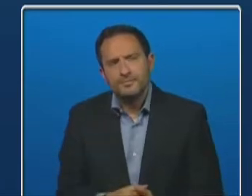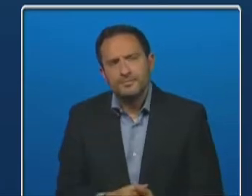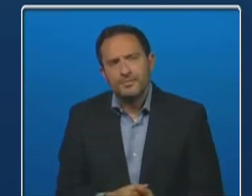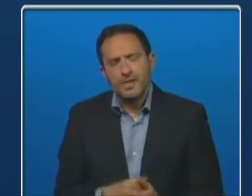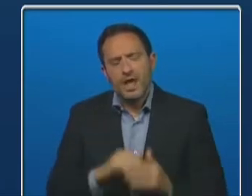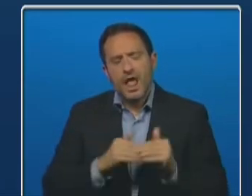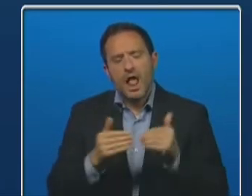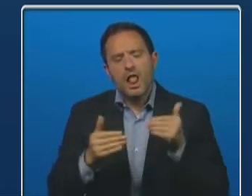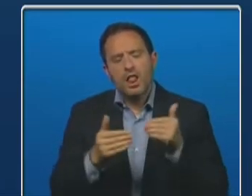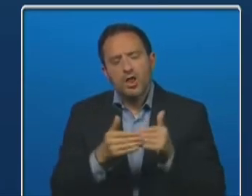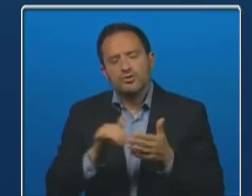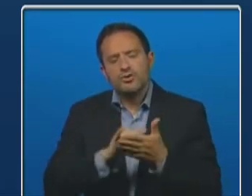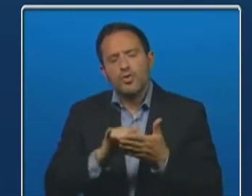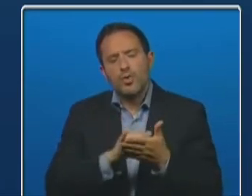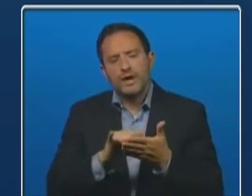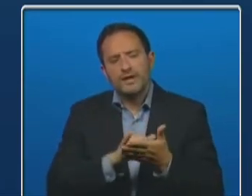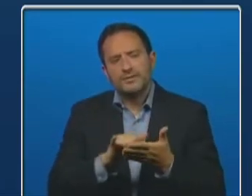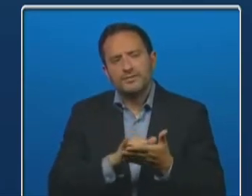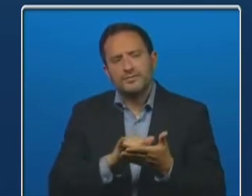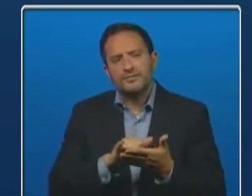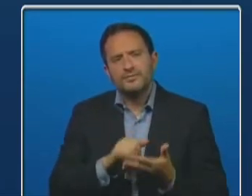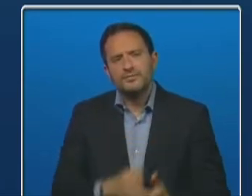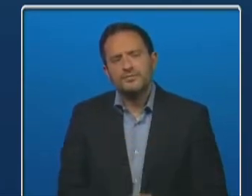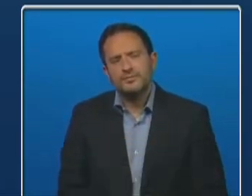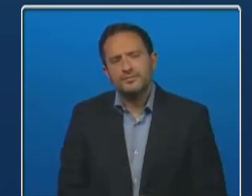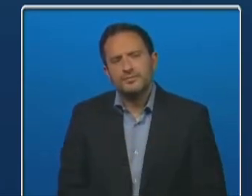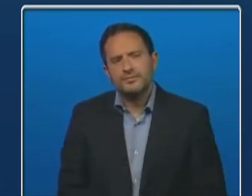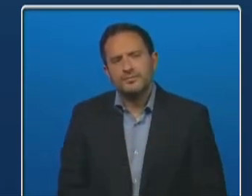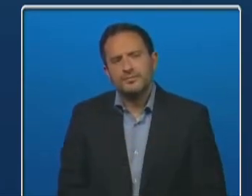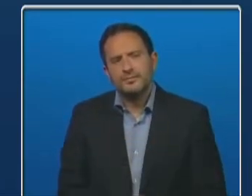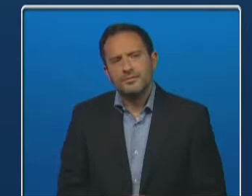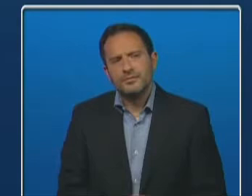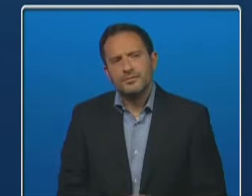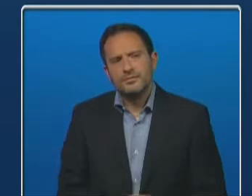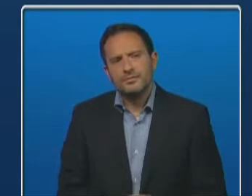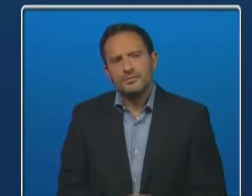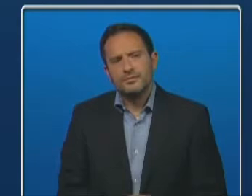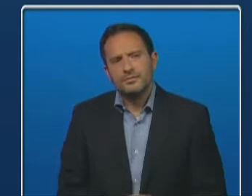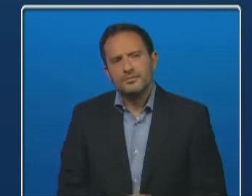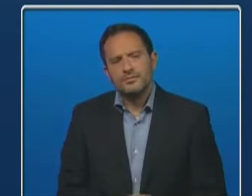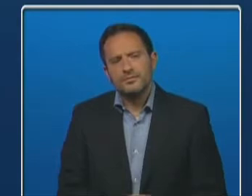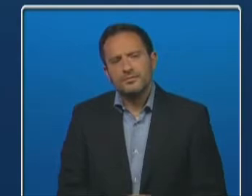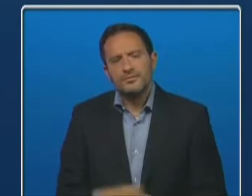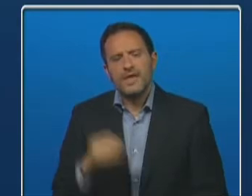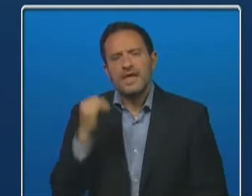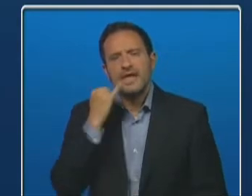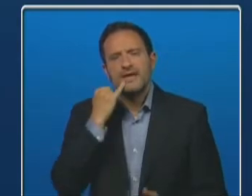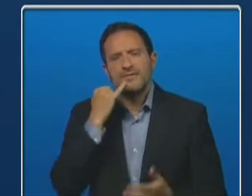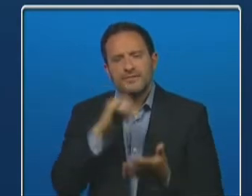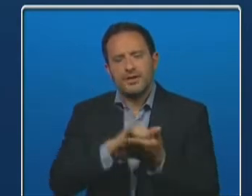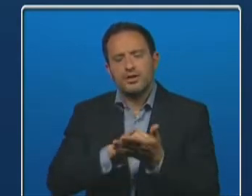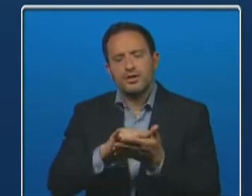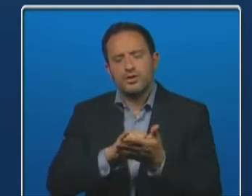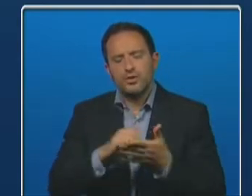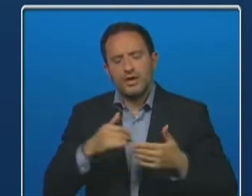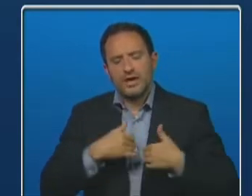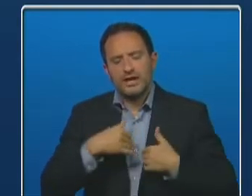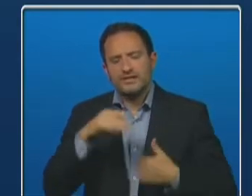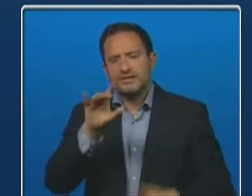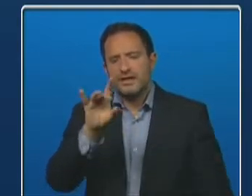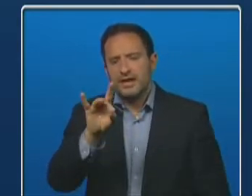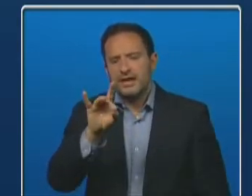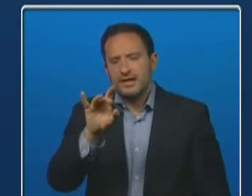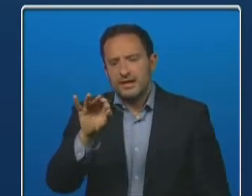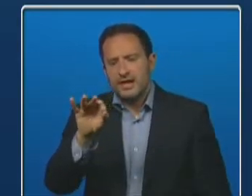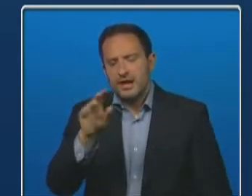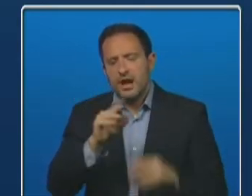close New York was. And so what we have is that if New York had had 89 more people, they